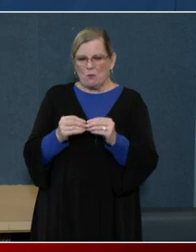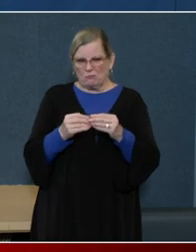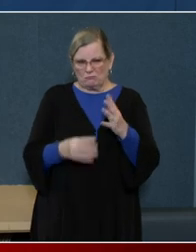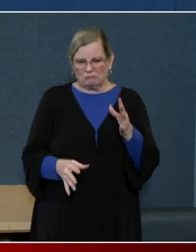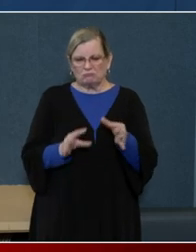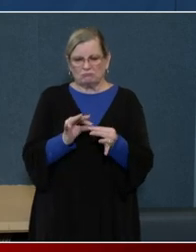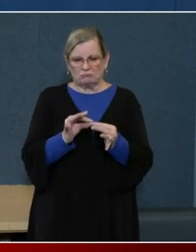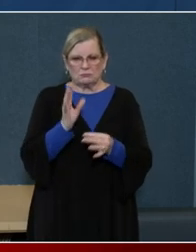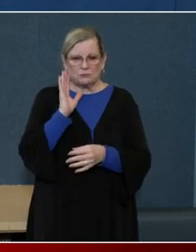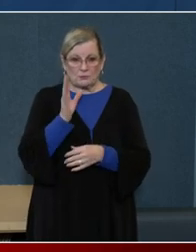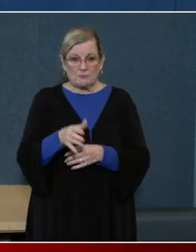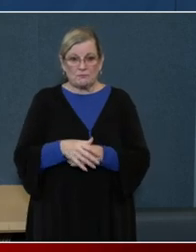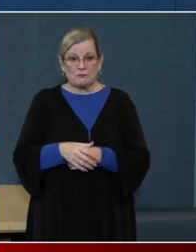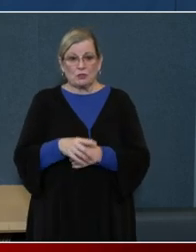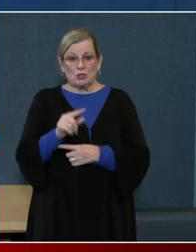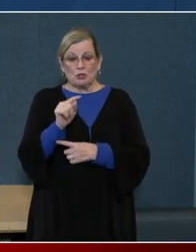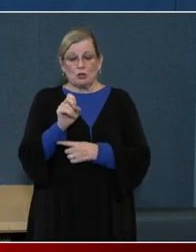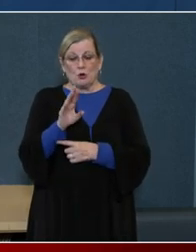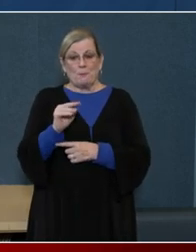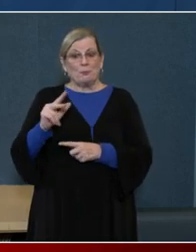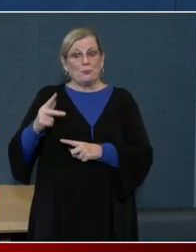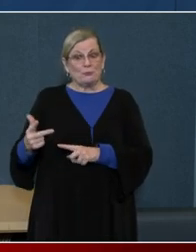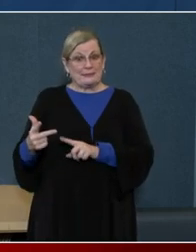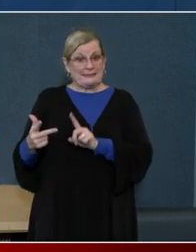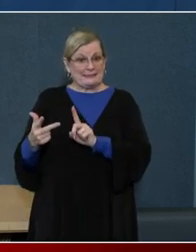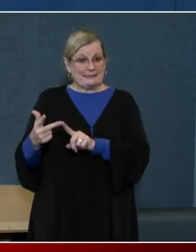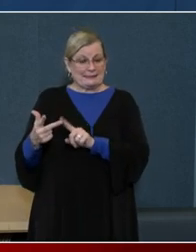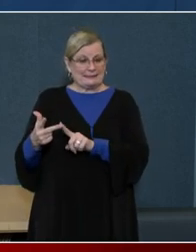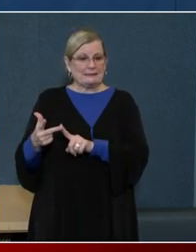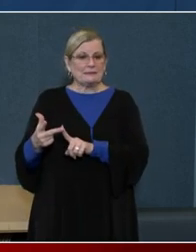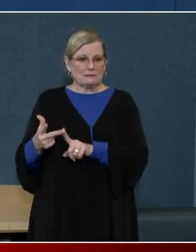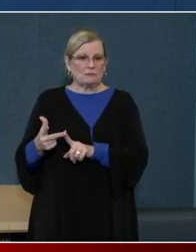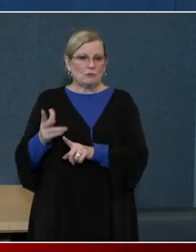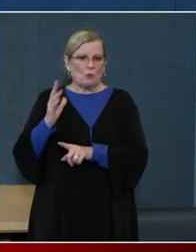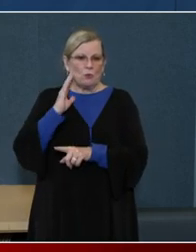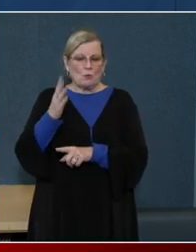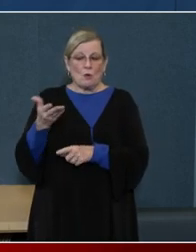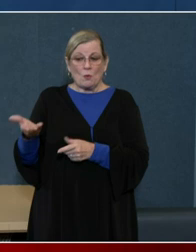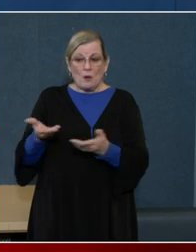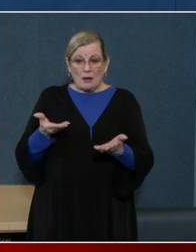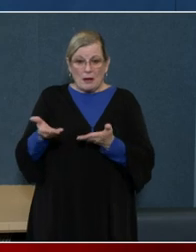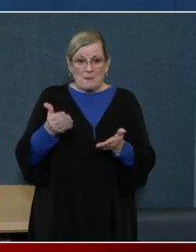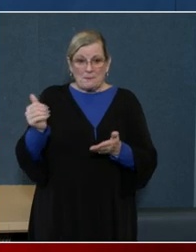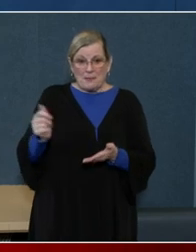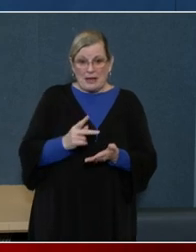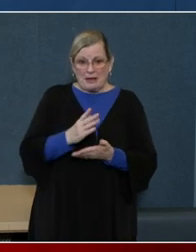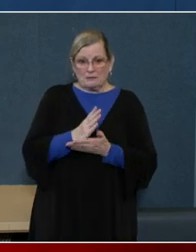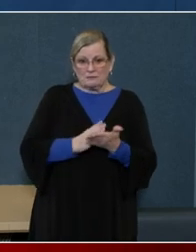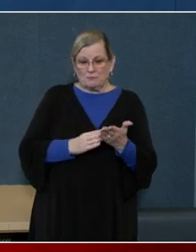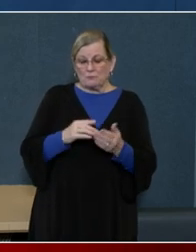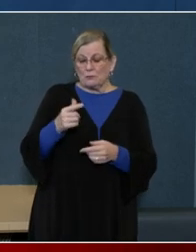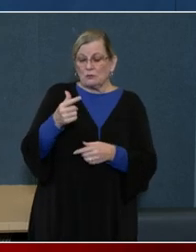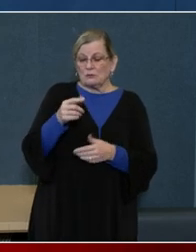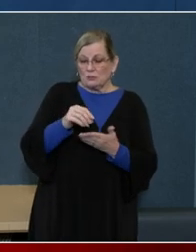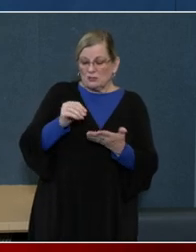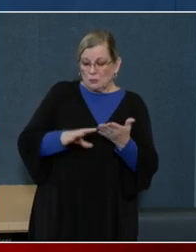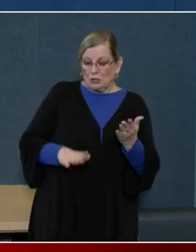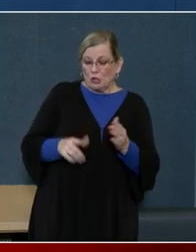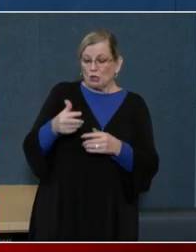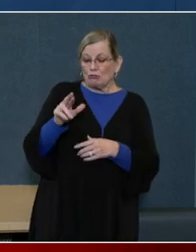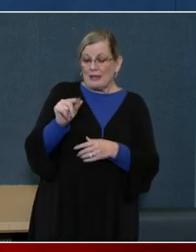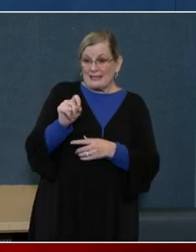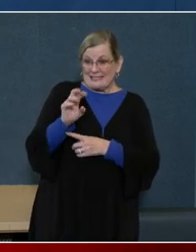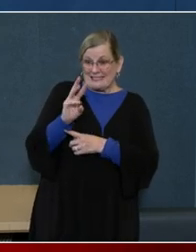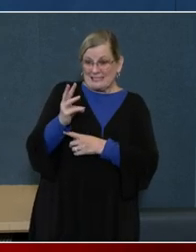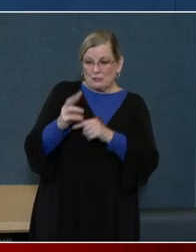term three, we will welcome back our secondary students in grades 6 through 12. As we move throughout